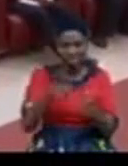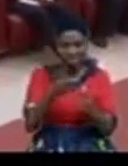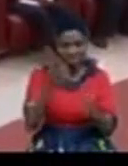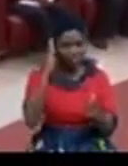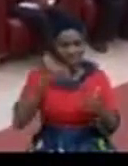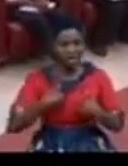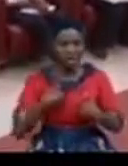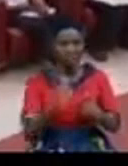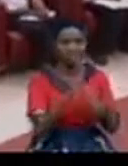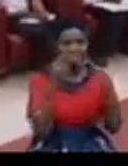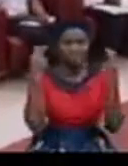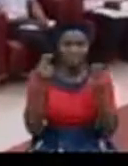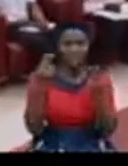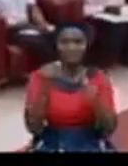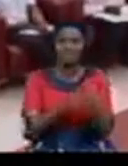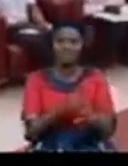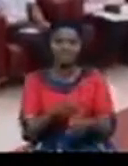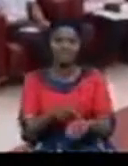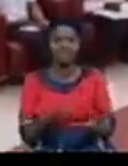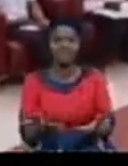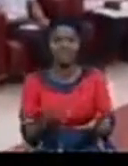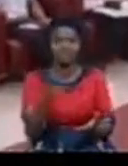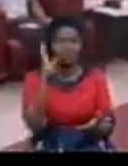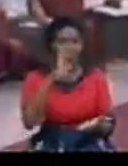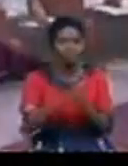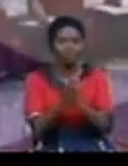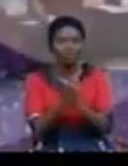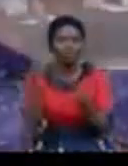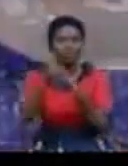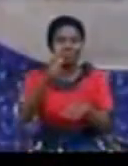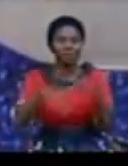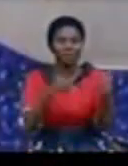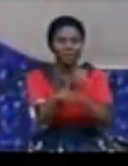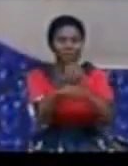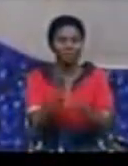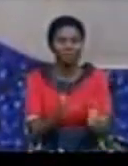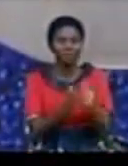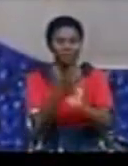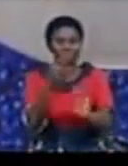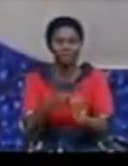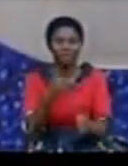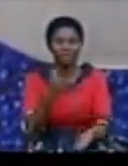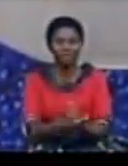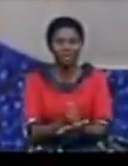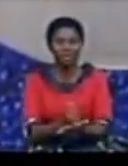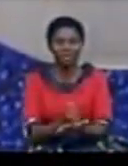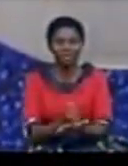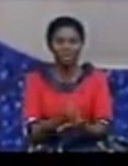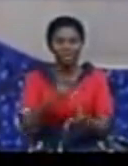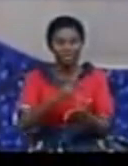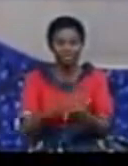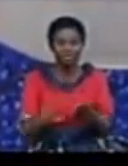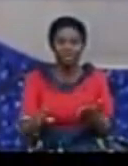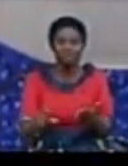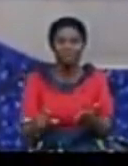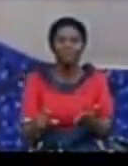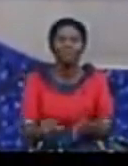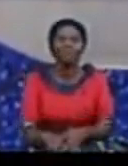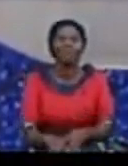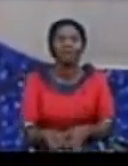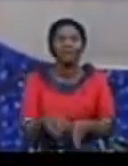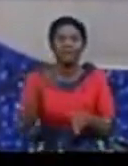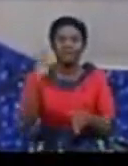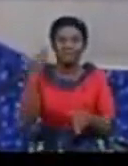Jesus' name. Look at verse 15 there. In verse 15 it says, and deliver them who through fear